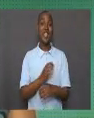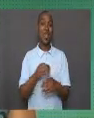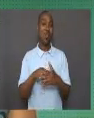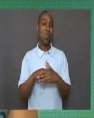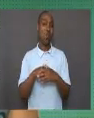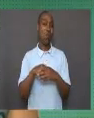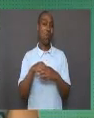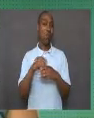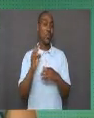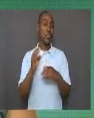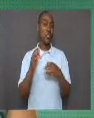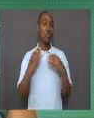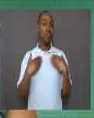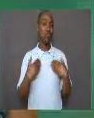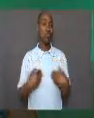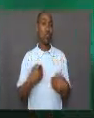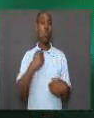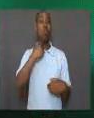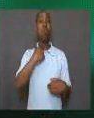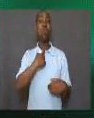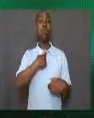the lumen of the gut.